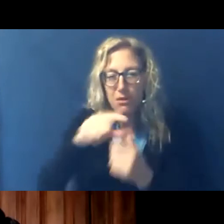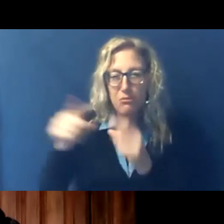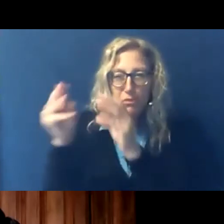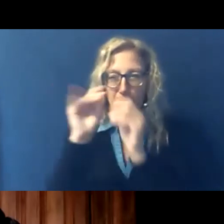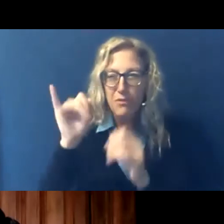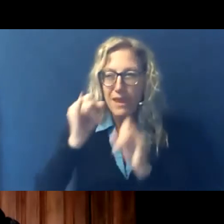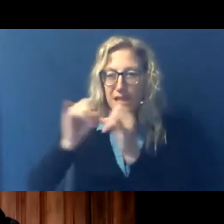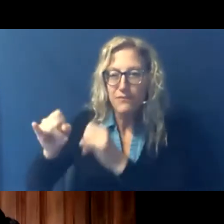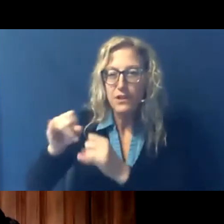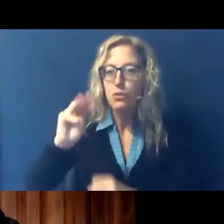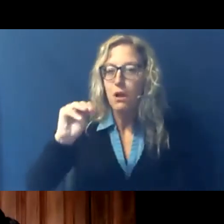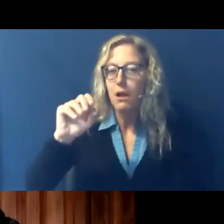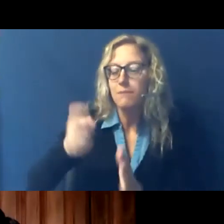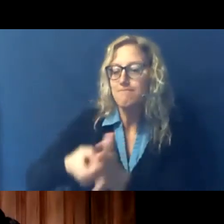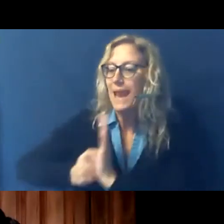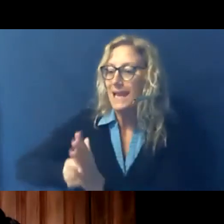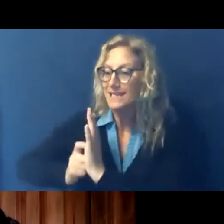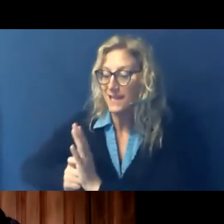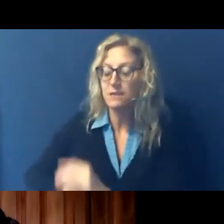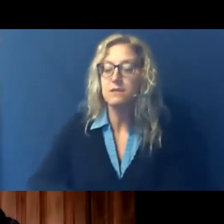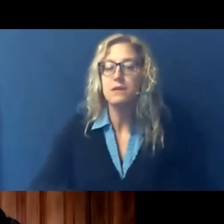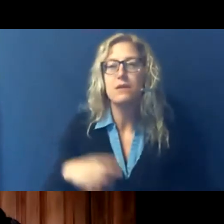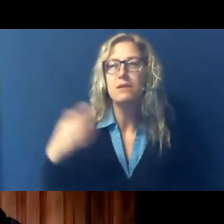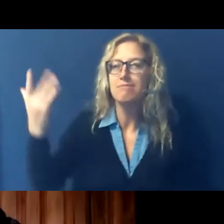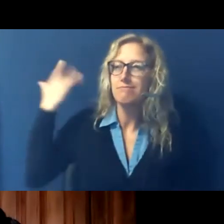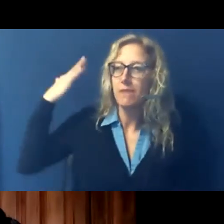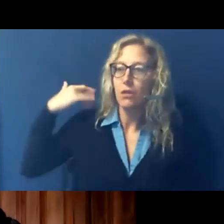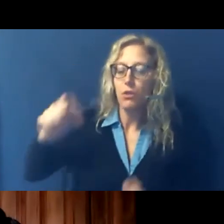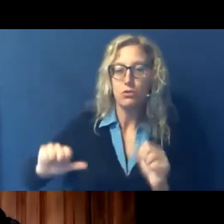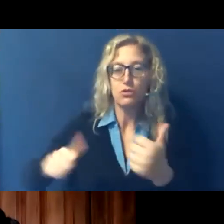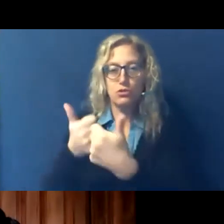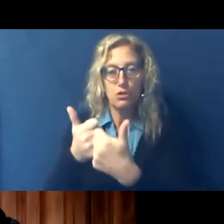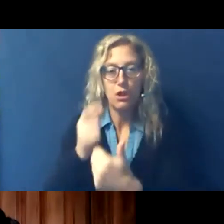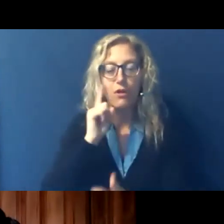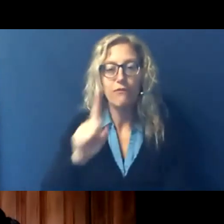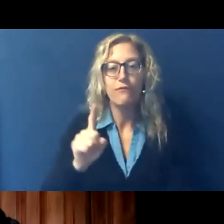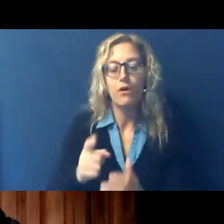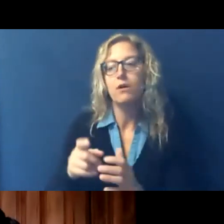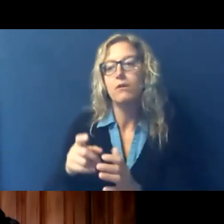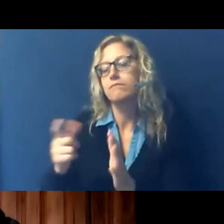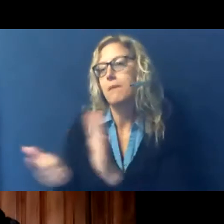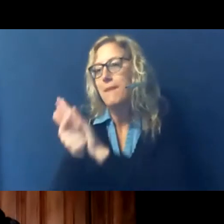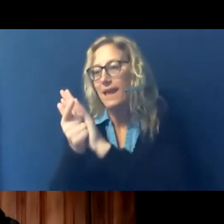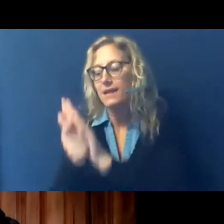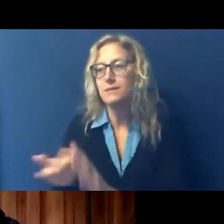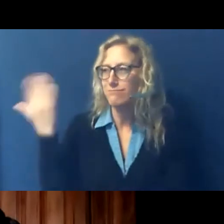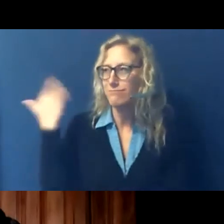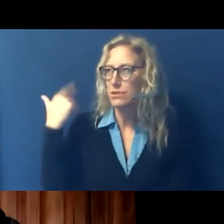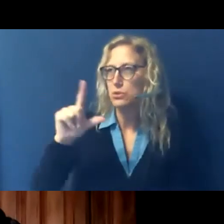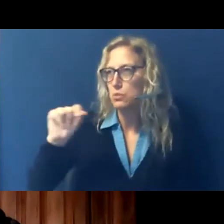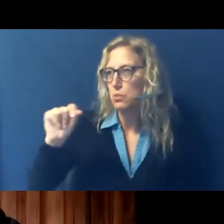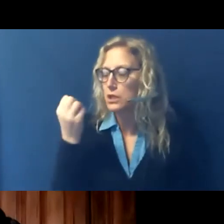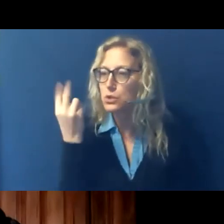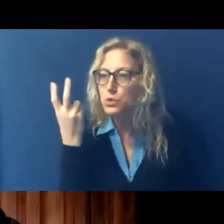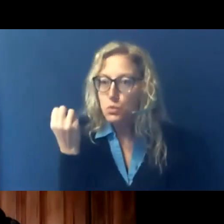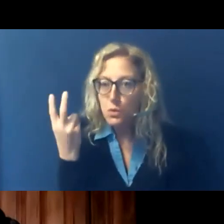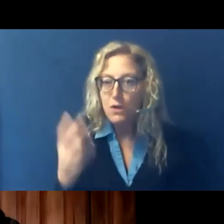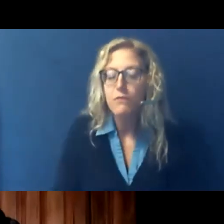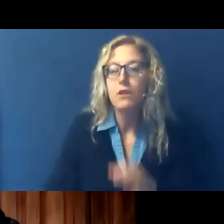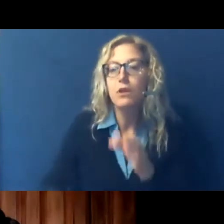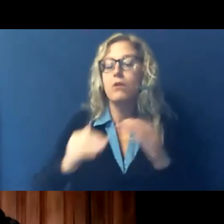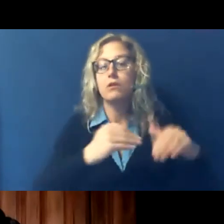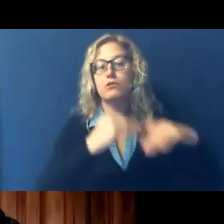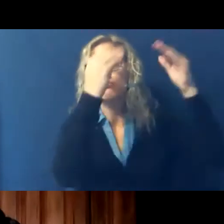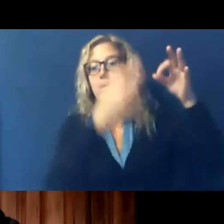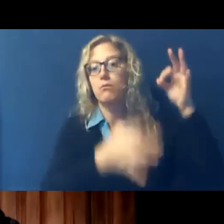individual mandate. Once upon a time, there was a challenge to the individual mandate back in 2012. The Supreme Court rejected